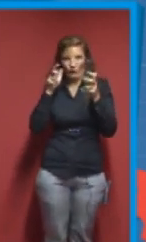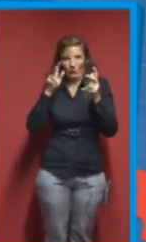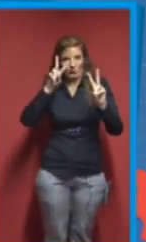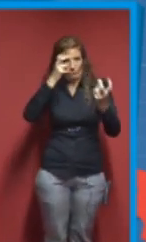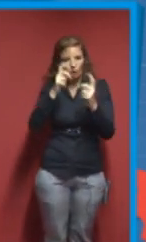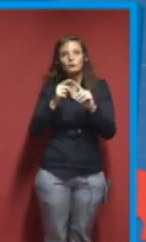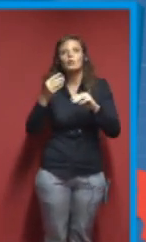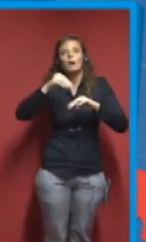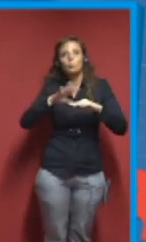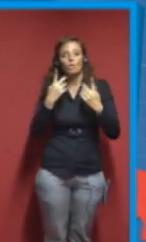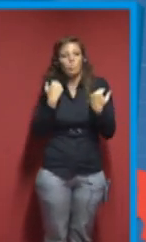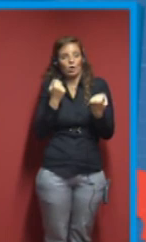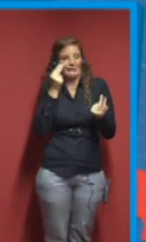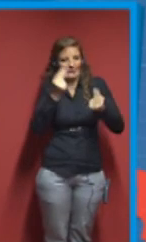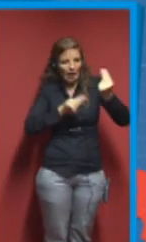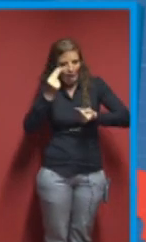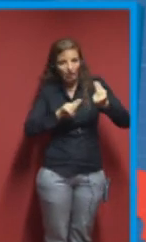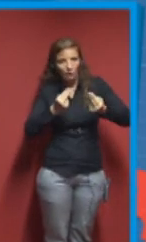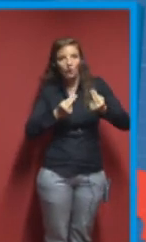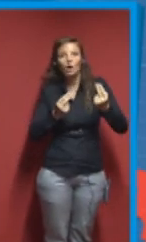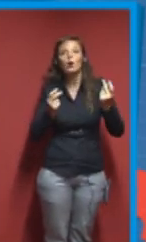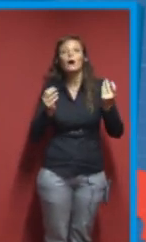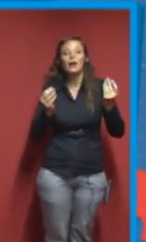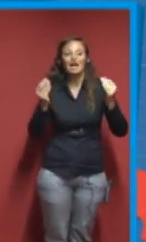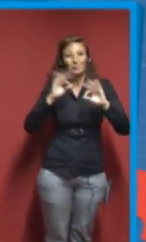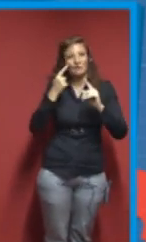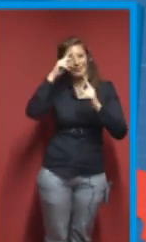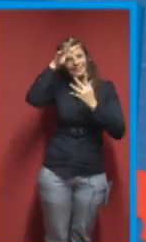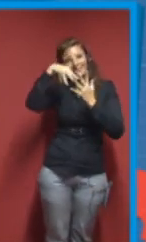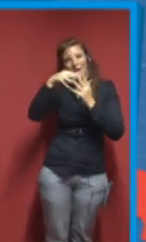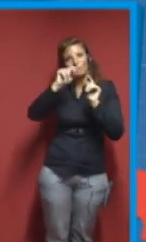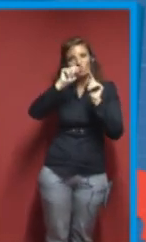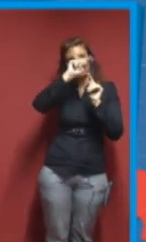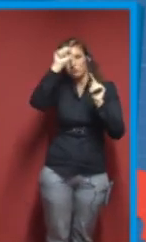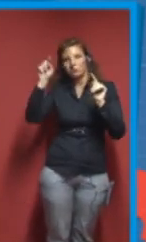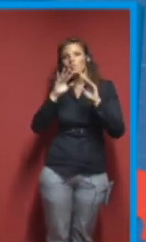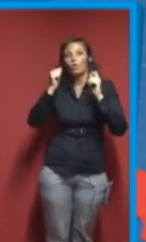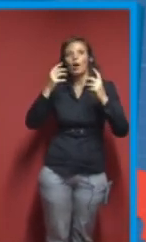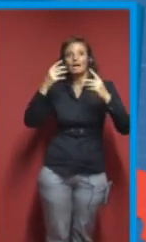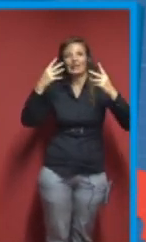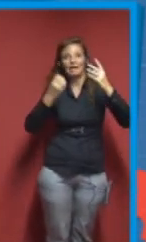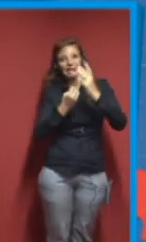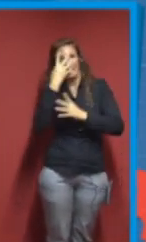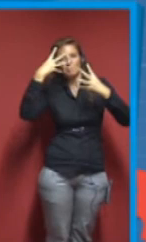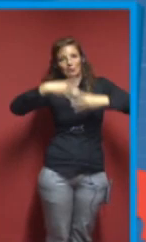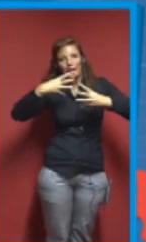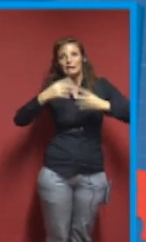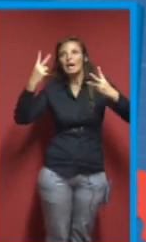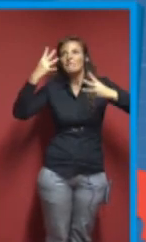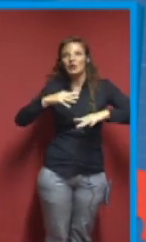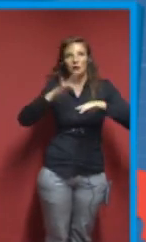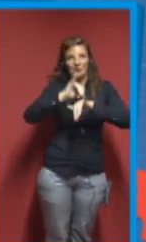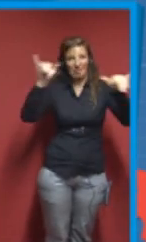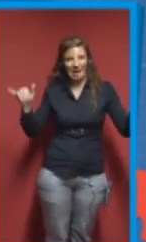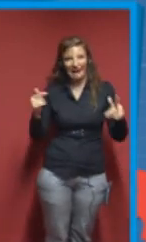we can actuate. We can close the loop. We can create machines that have never been created before. We can make them do things that have never been done before that we can't